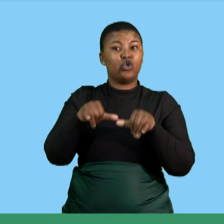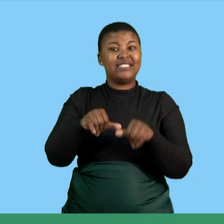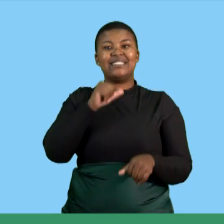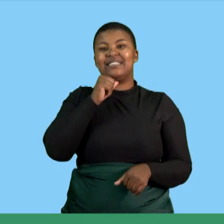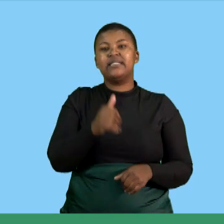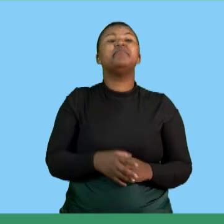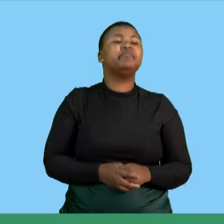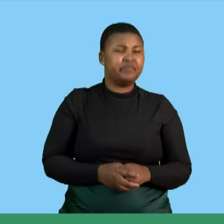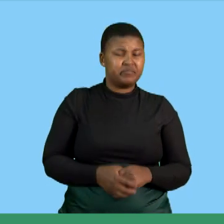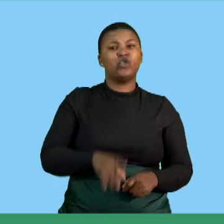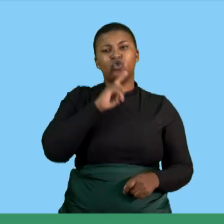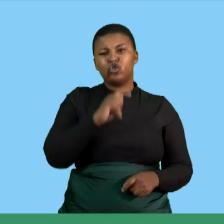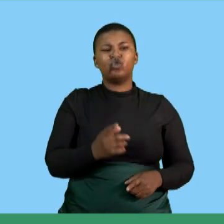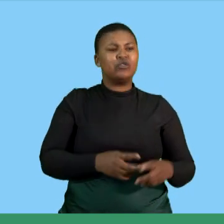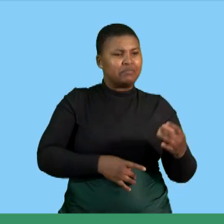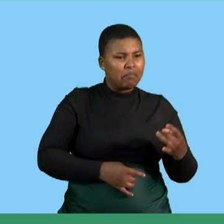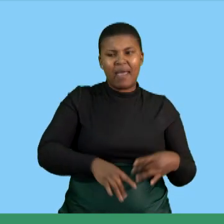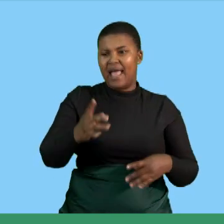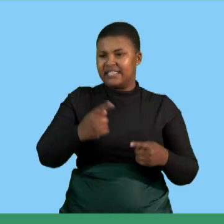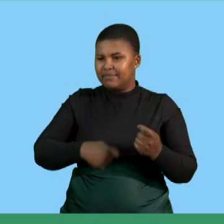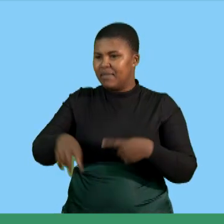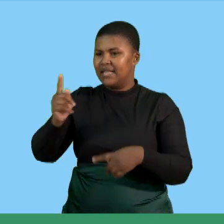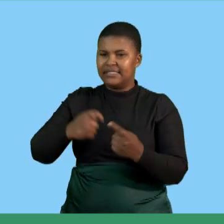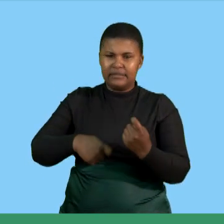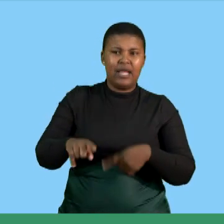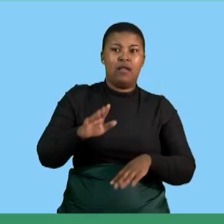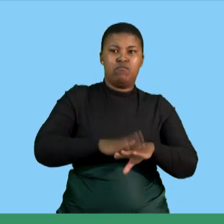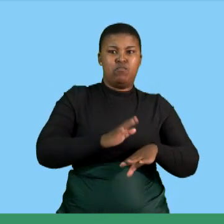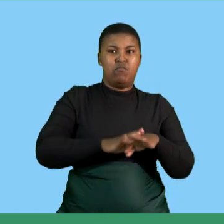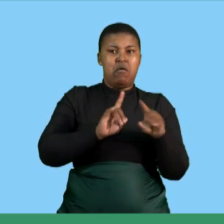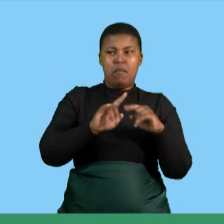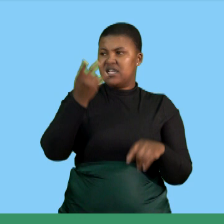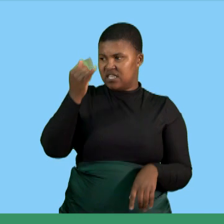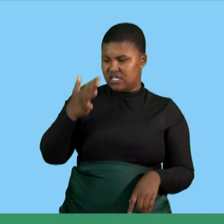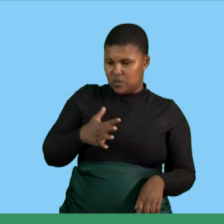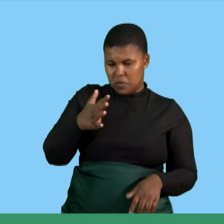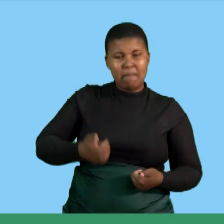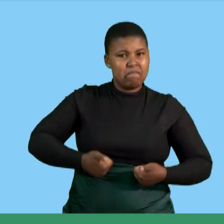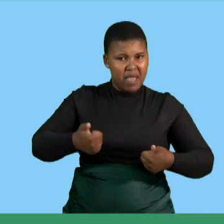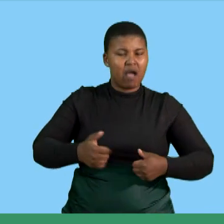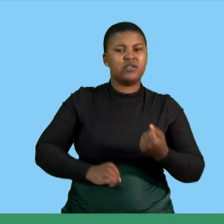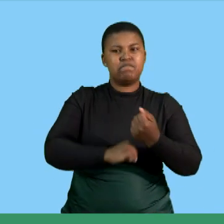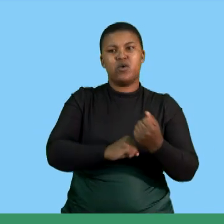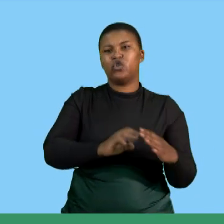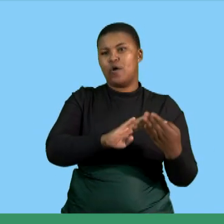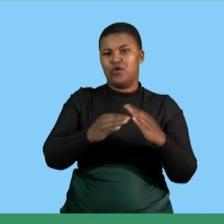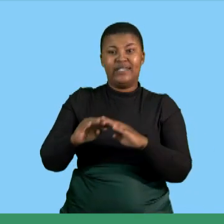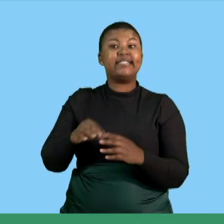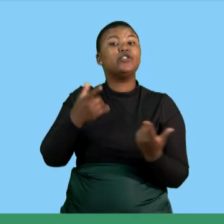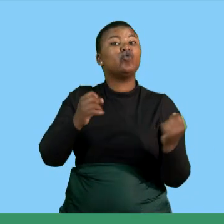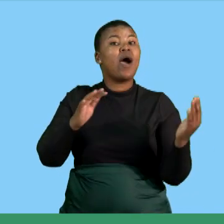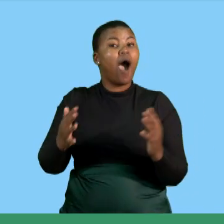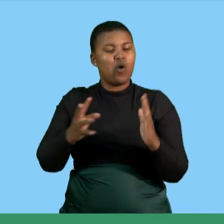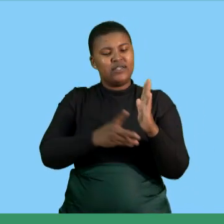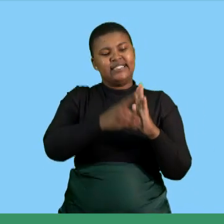stating, although their expenses have increased, they are still determined to give back to the community by